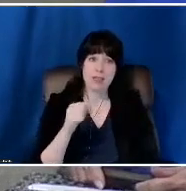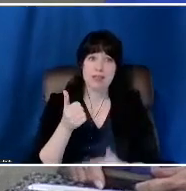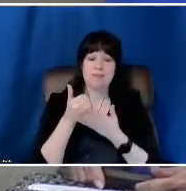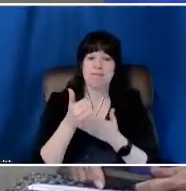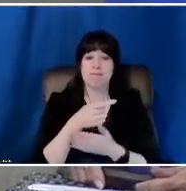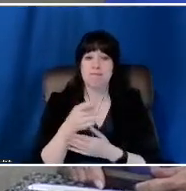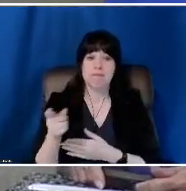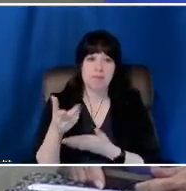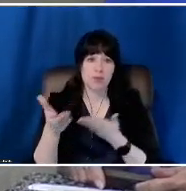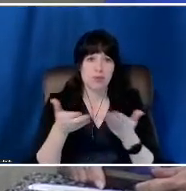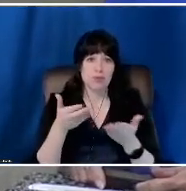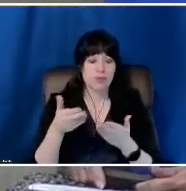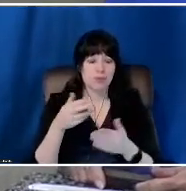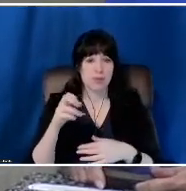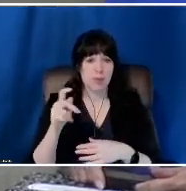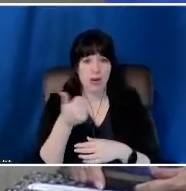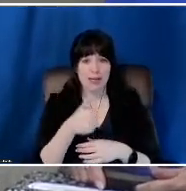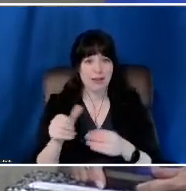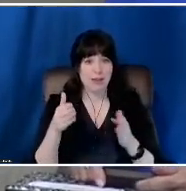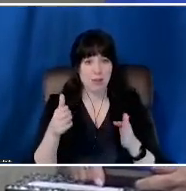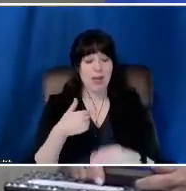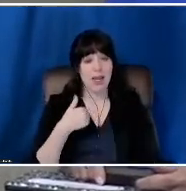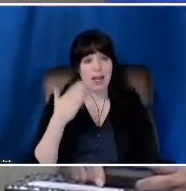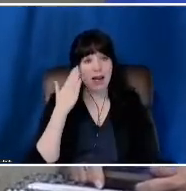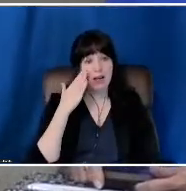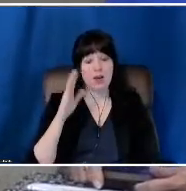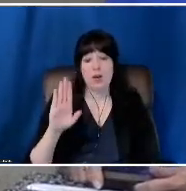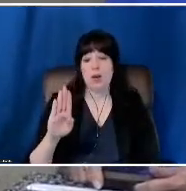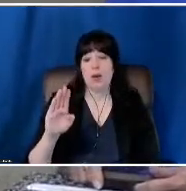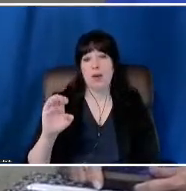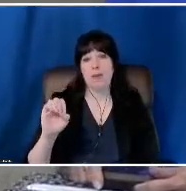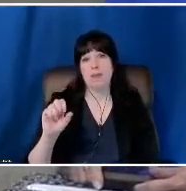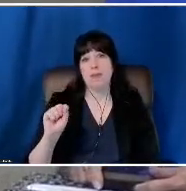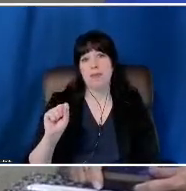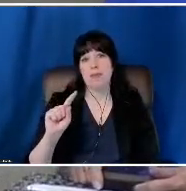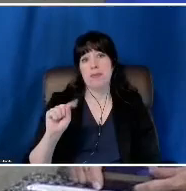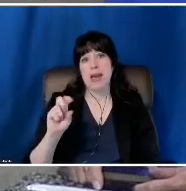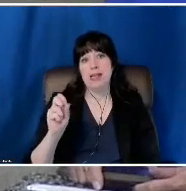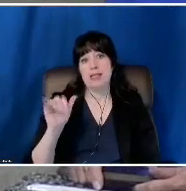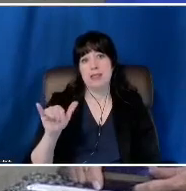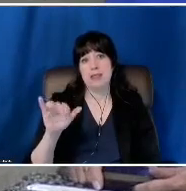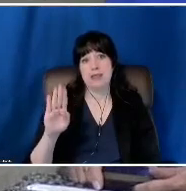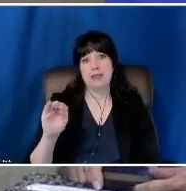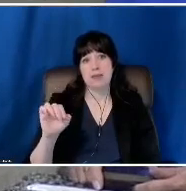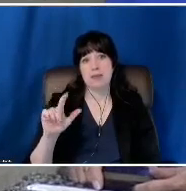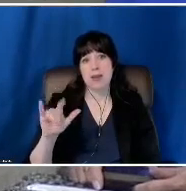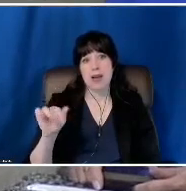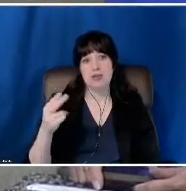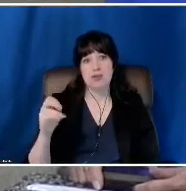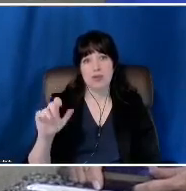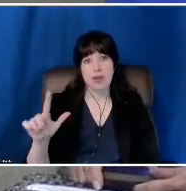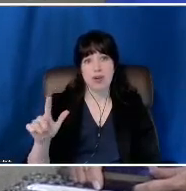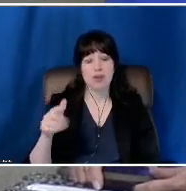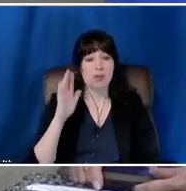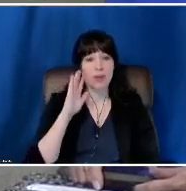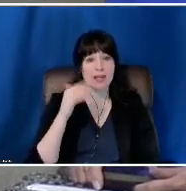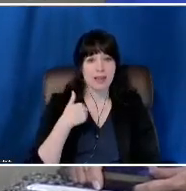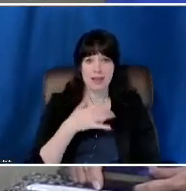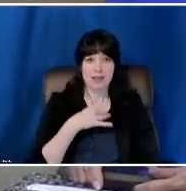to help in any way. And I do know that Betsy Belshaw, who runs the Mental Brown Island Park Patrol, would love to have more